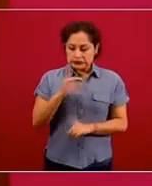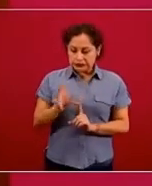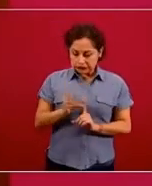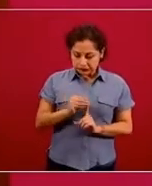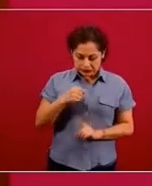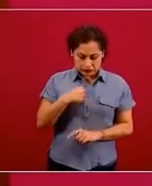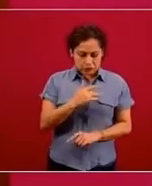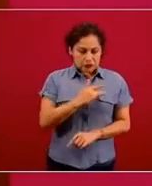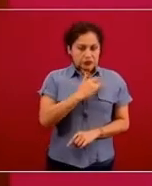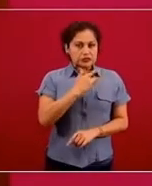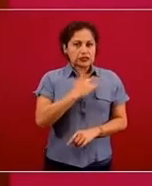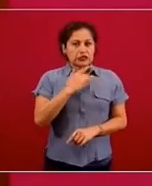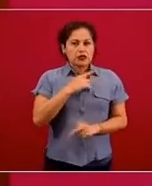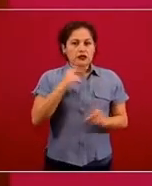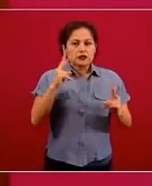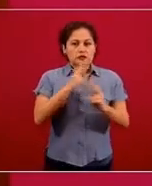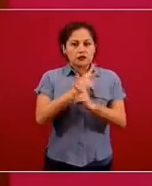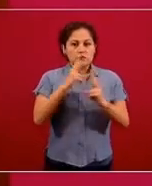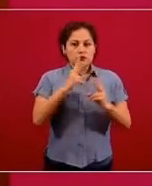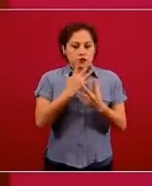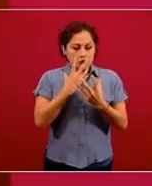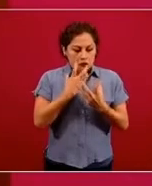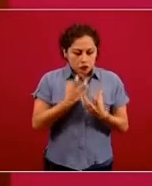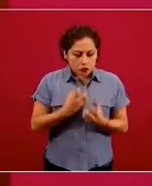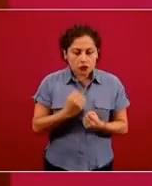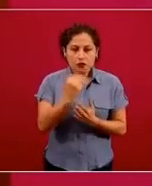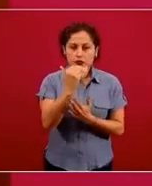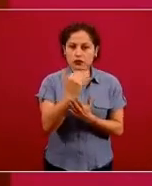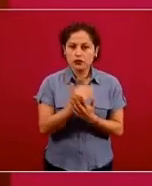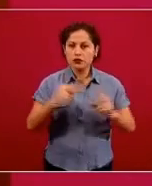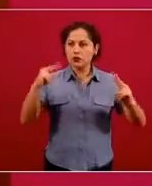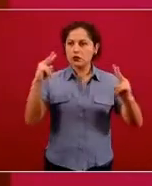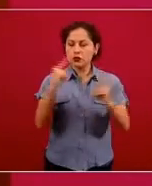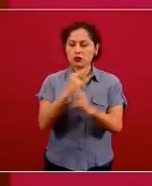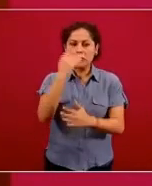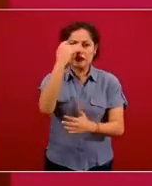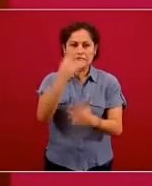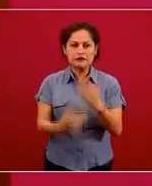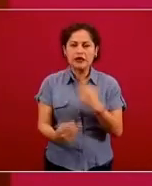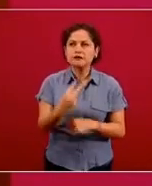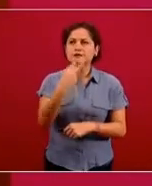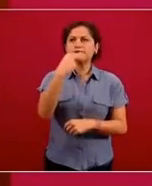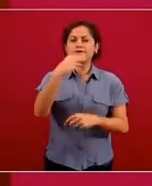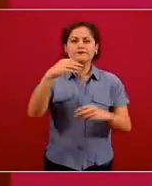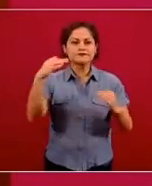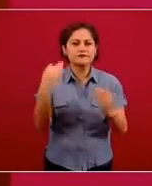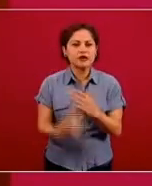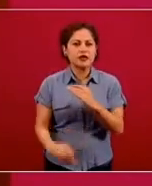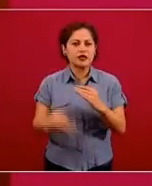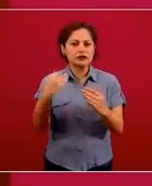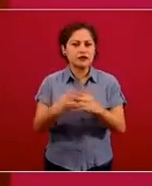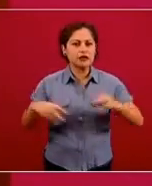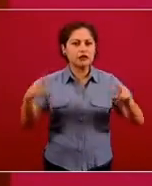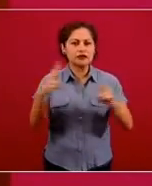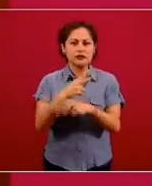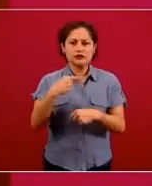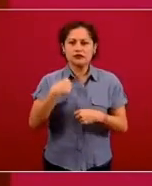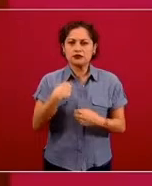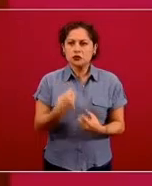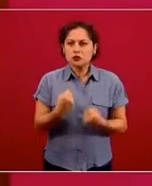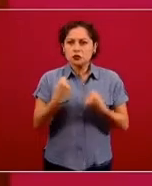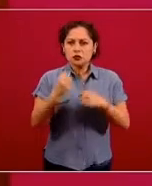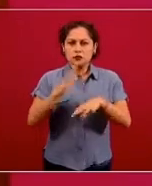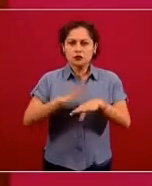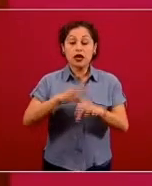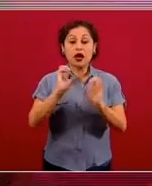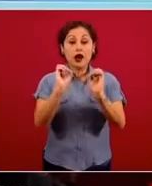any person, doesn't matter whether they have a condition or not, a diagnosed condition or not, whether they belong to a vulnerable group or not, if they